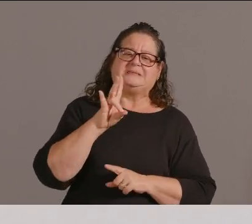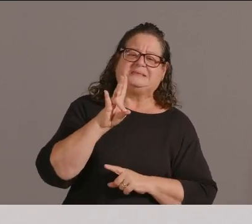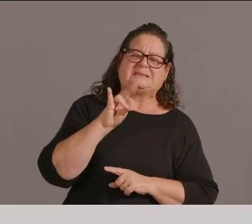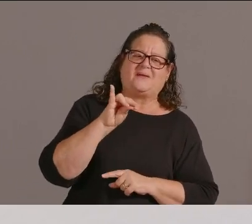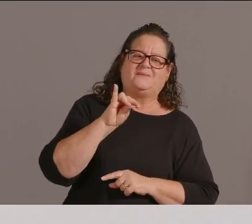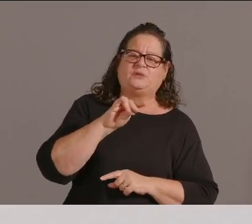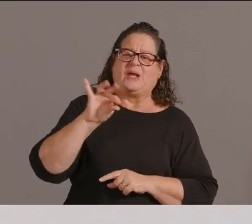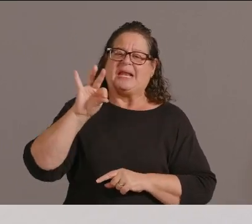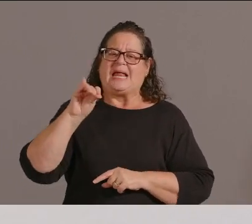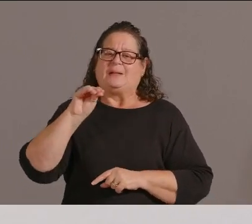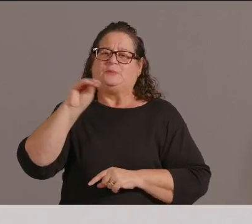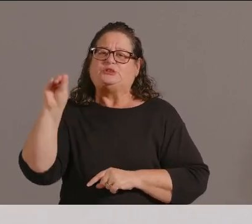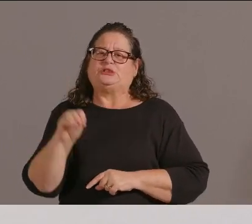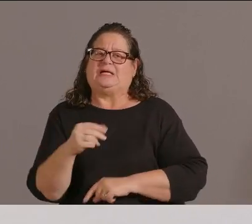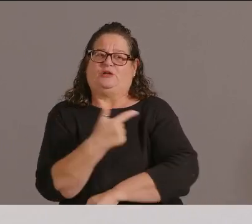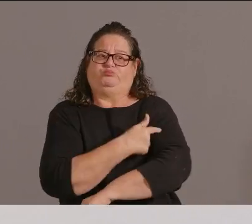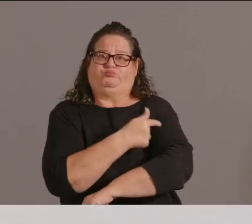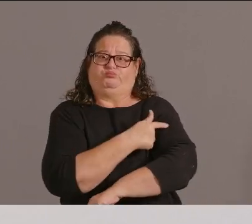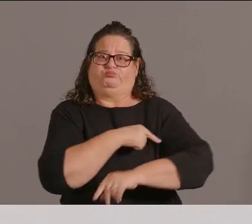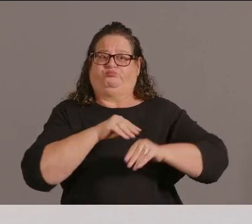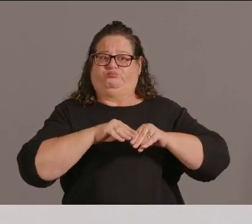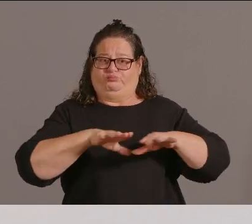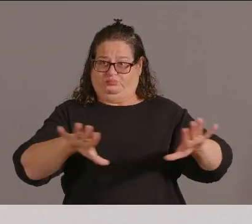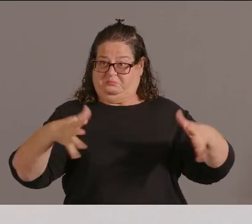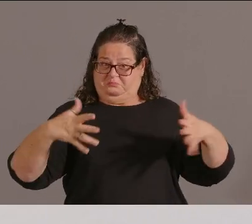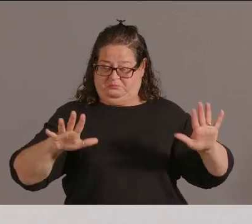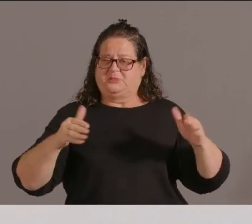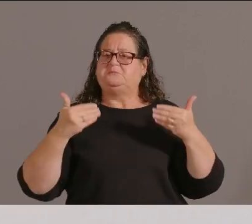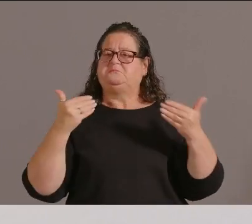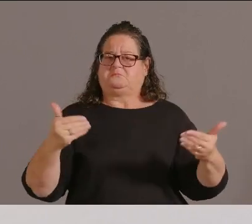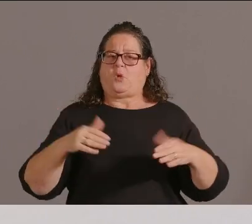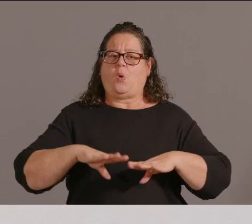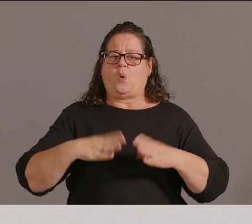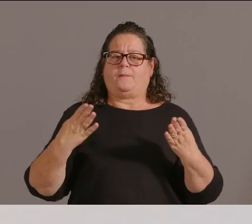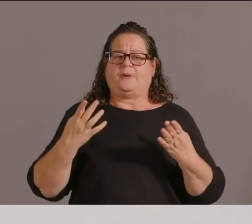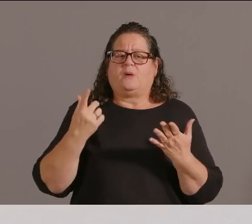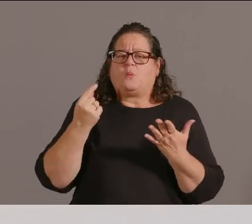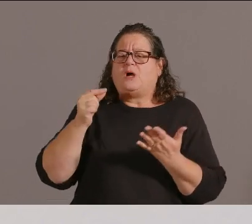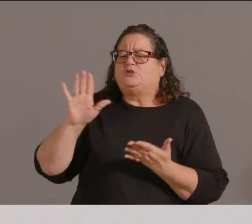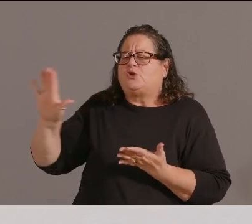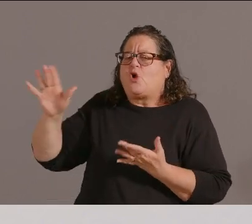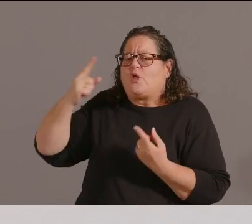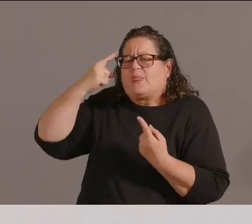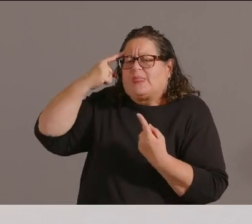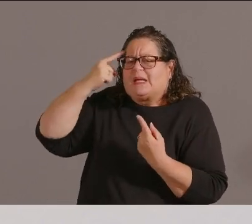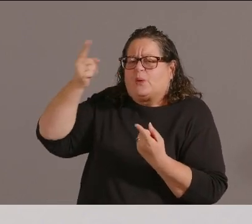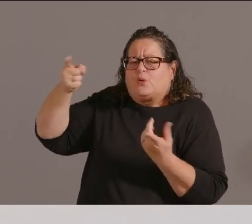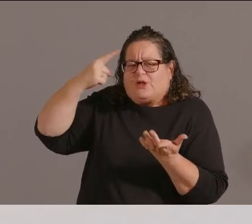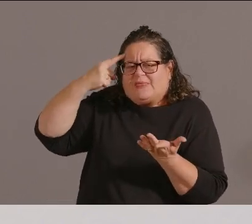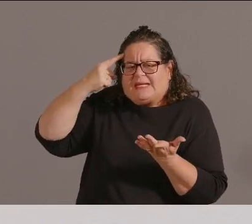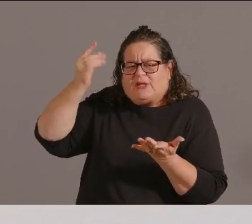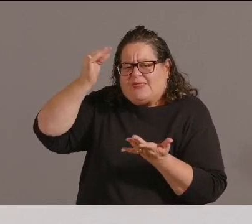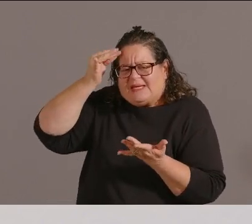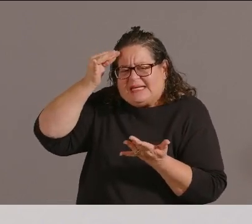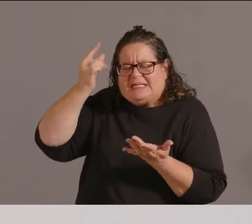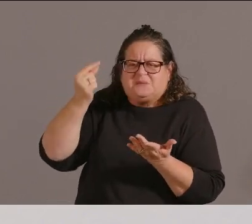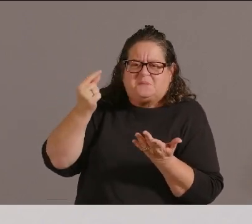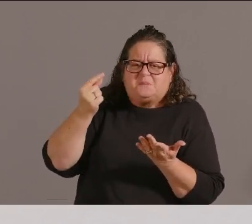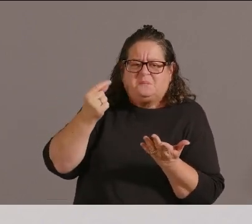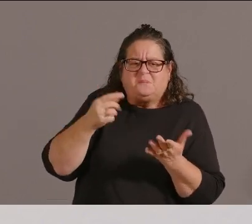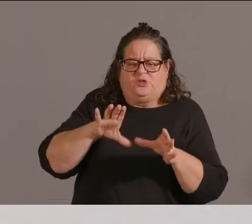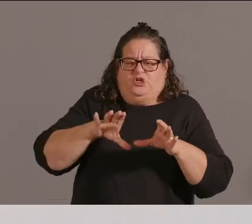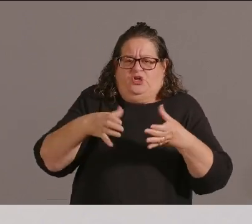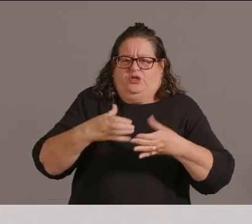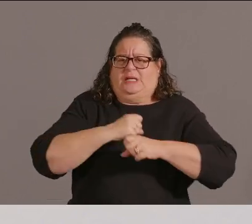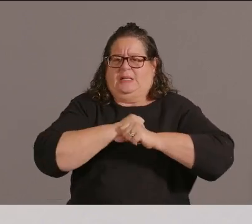in the population. What's your thought on that mentality? What's your thought on herd immunity? And given